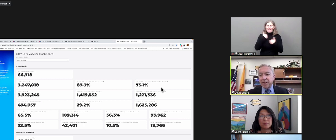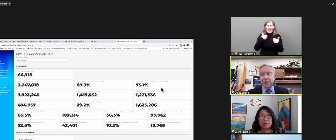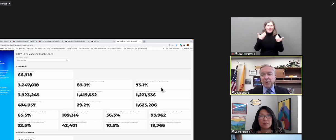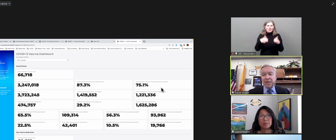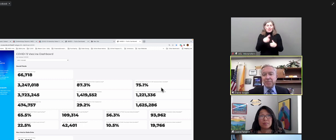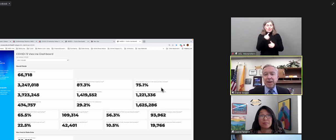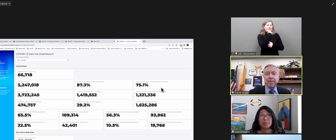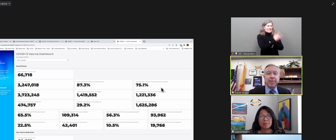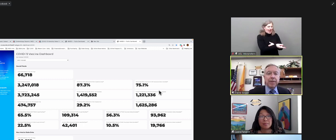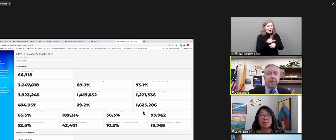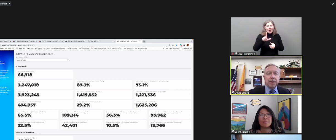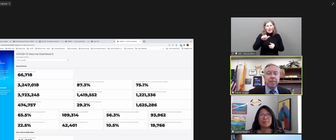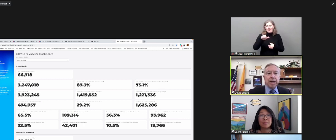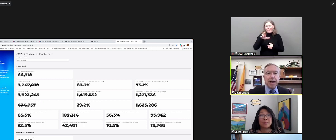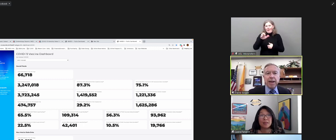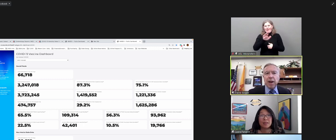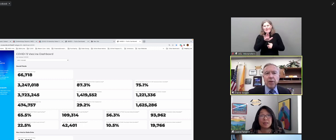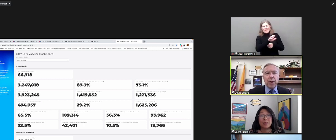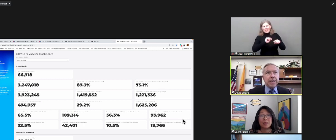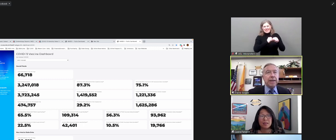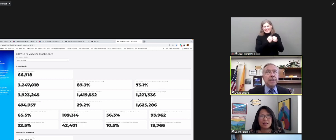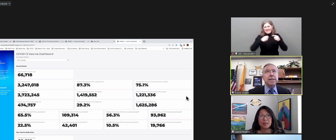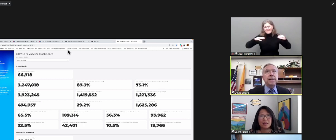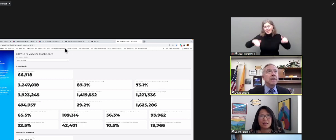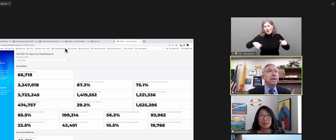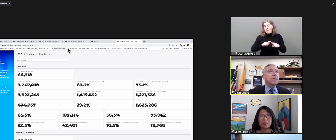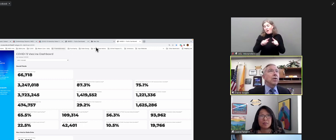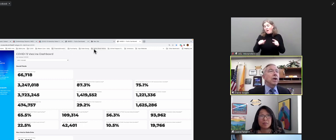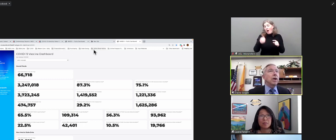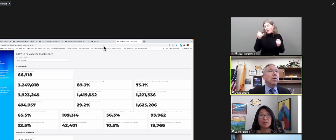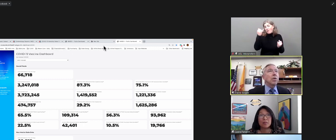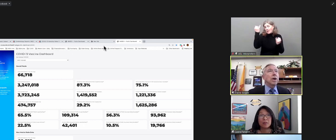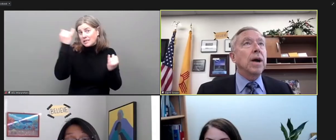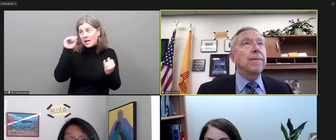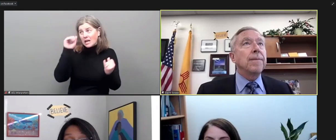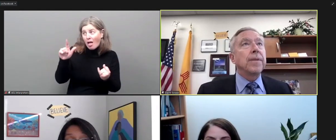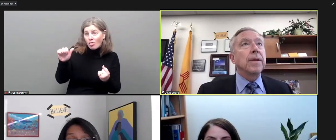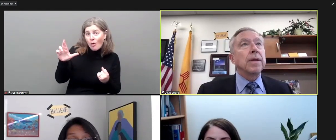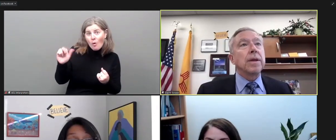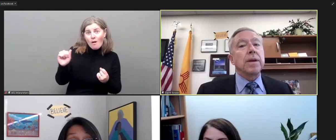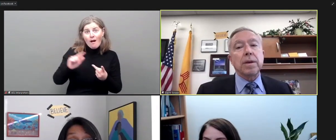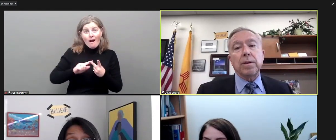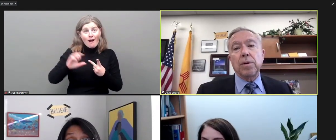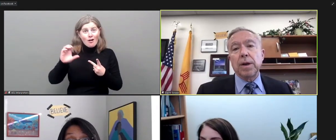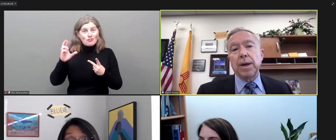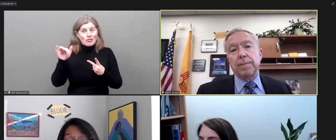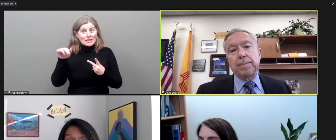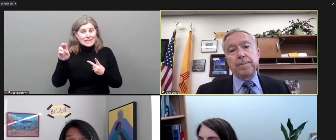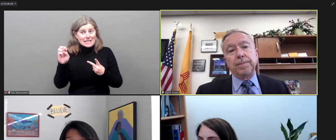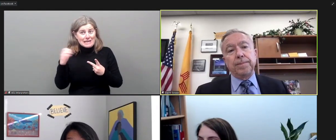Laura and her team yet. But other ideas, Laura or